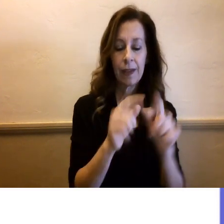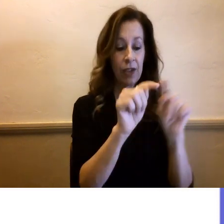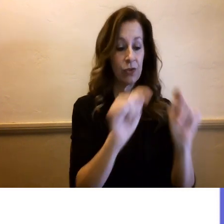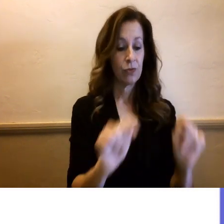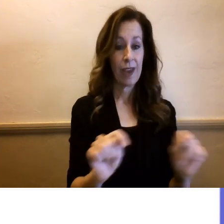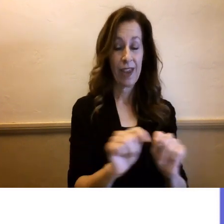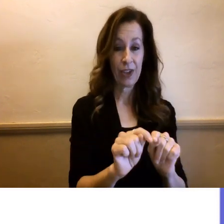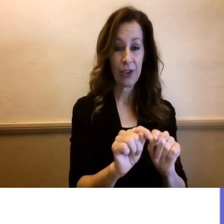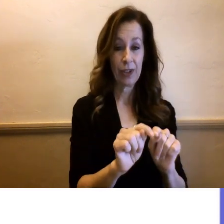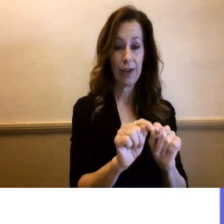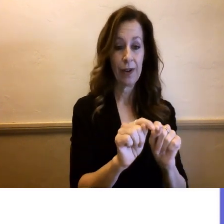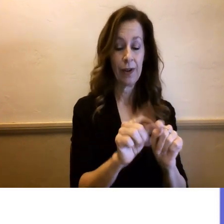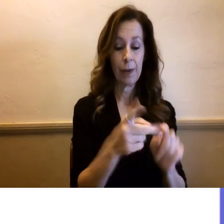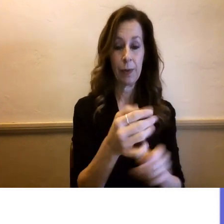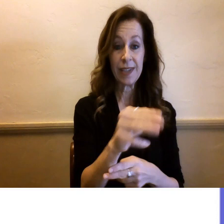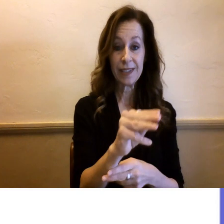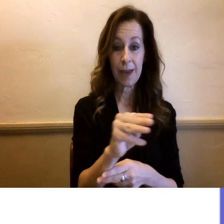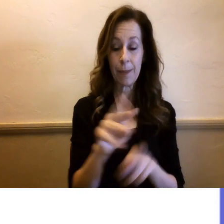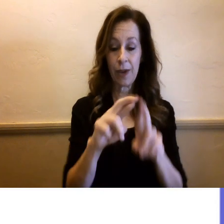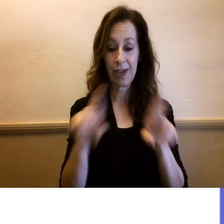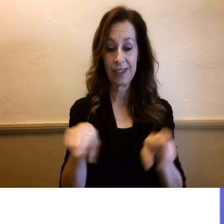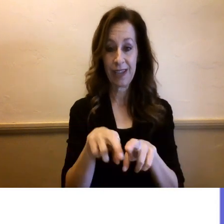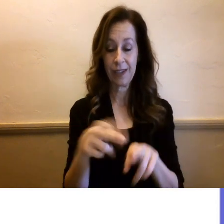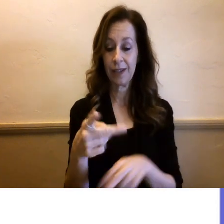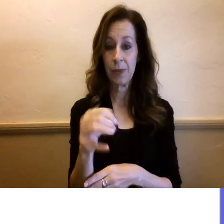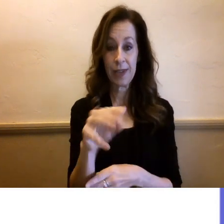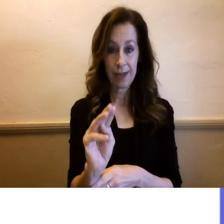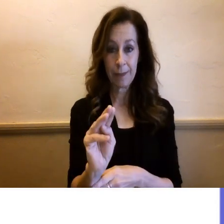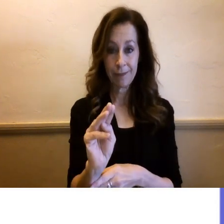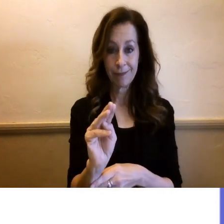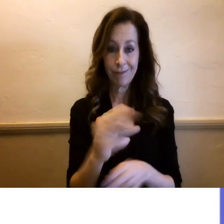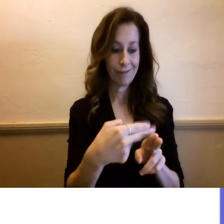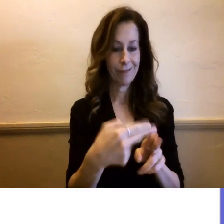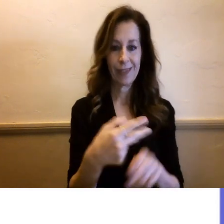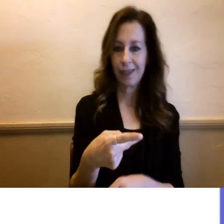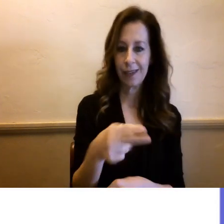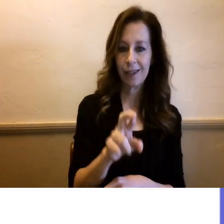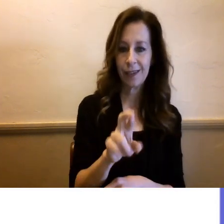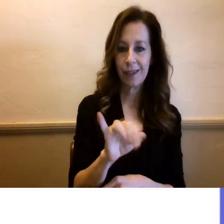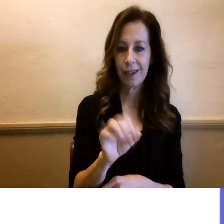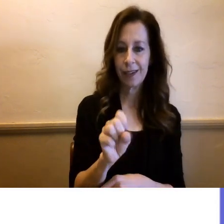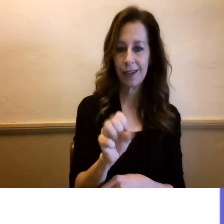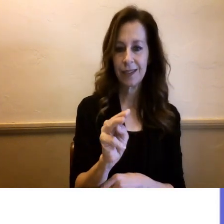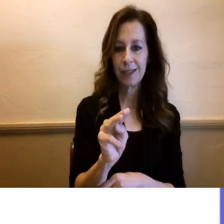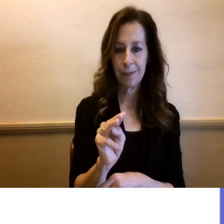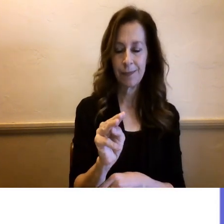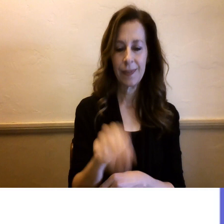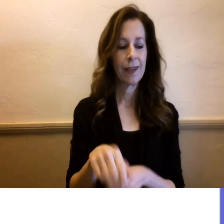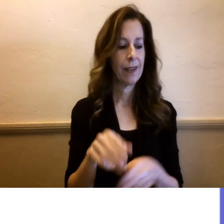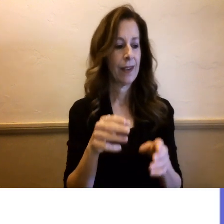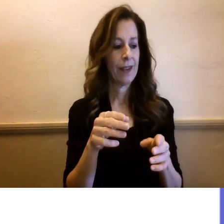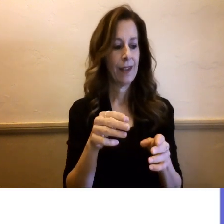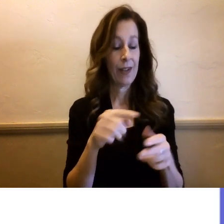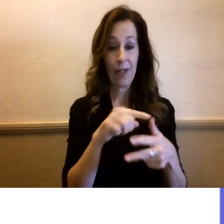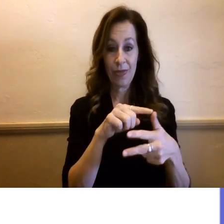So triangular prisms and rectangular prisms, they are prisms as it says in the name. All right, these 3